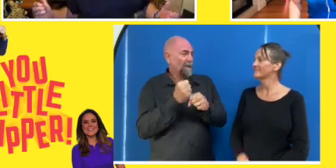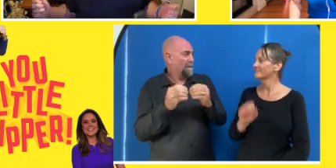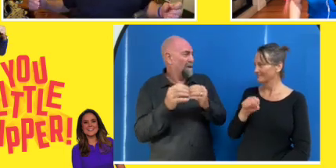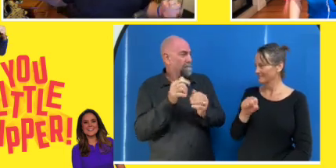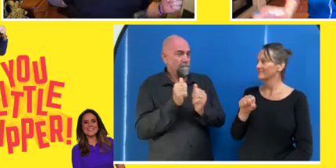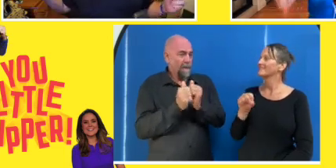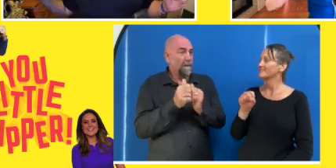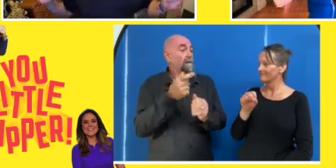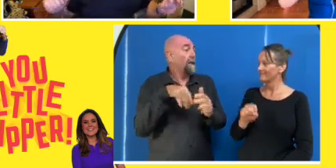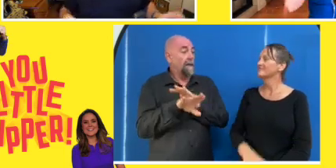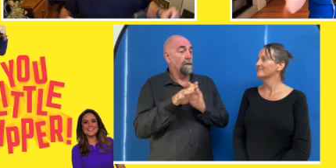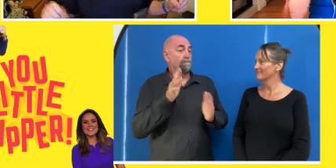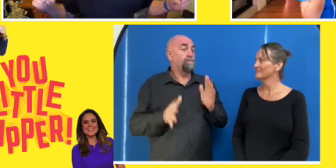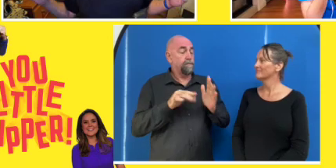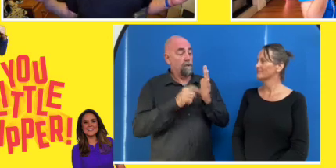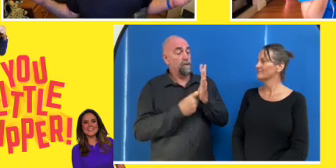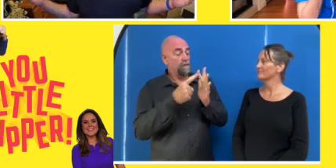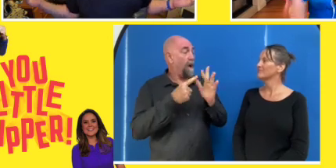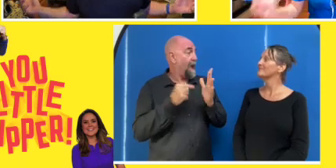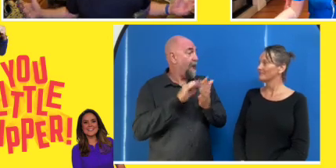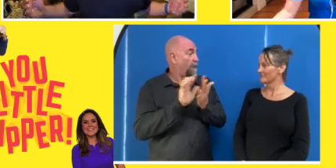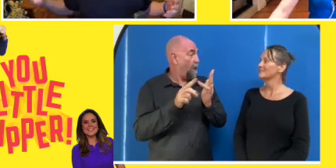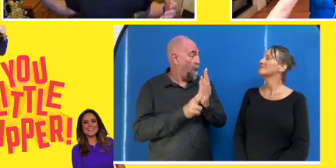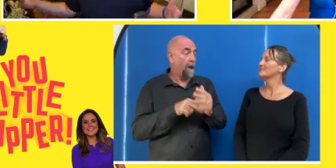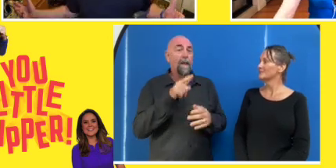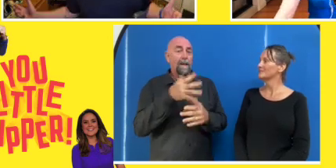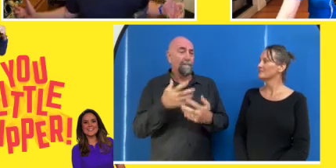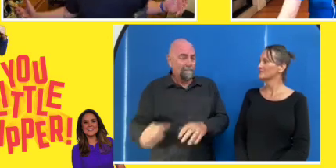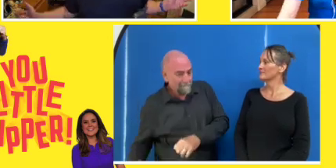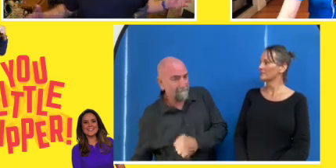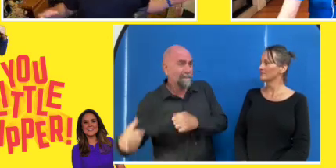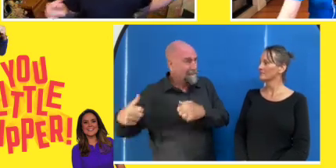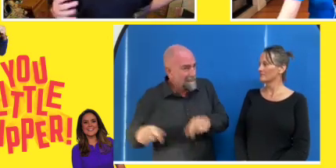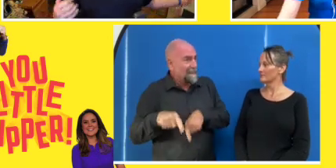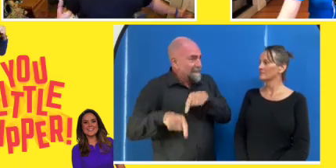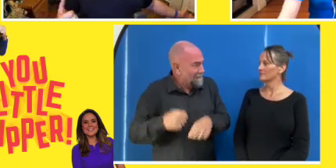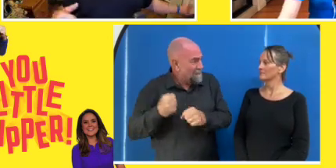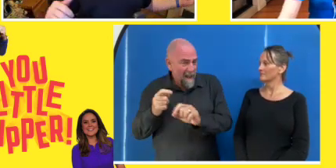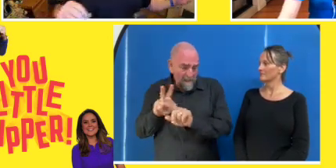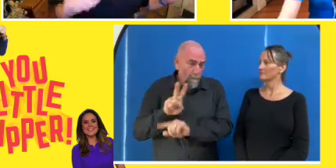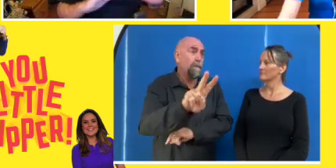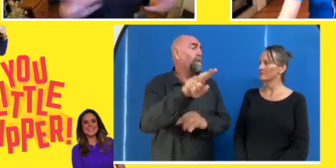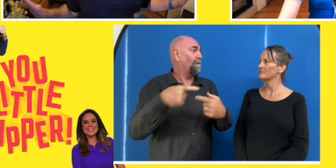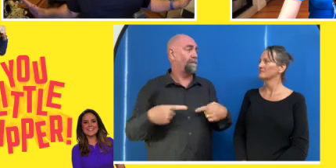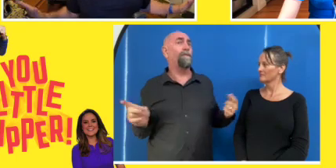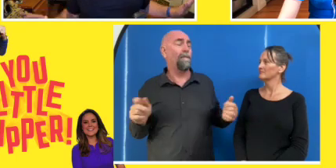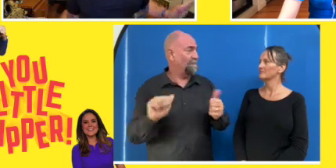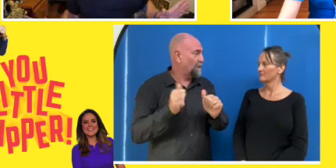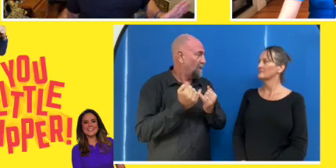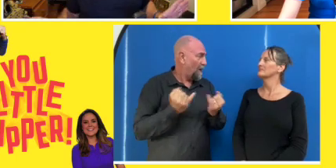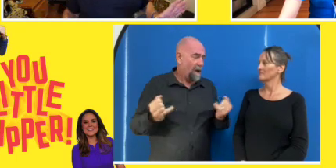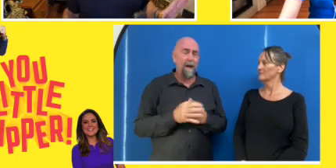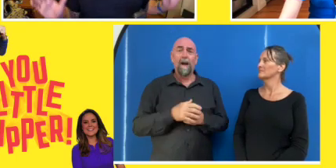out of the UK when they were in the triathlon and they were looking after each other. When one started to stumble, he got picked up by his brother. I don't know. When you